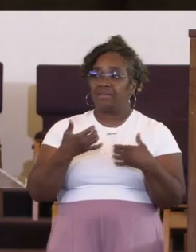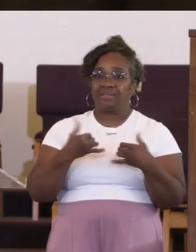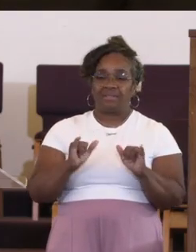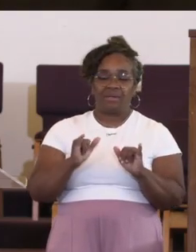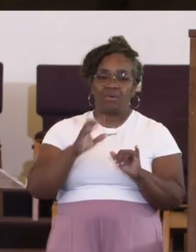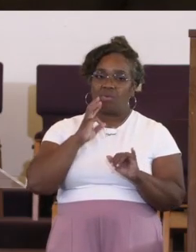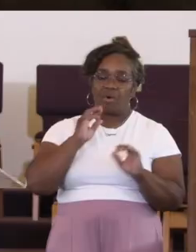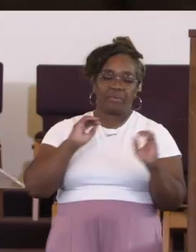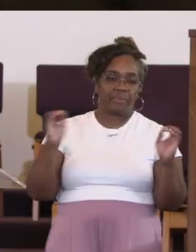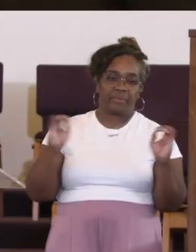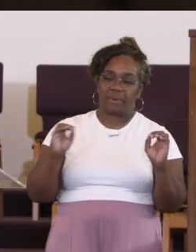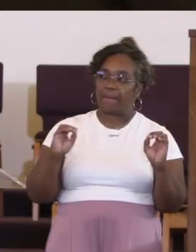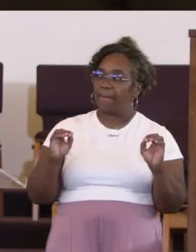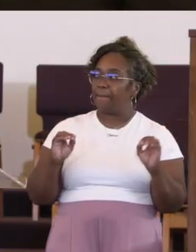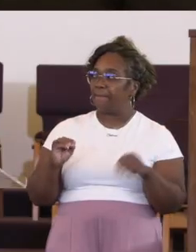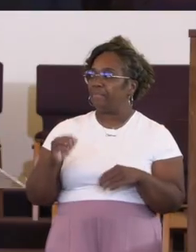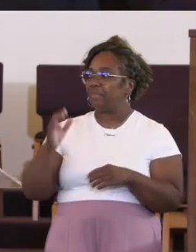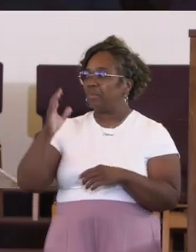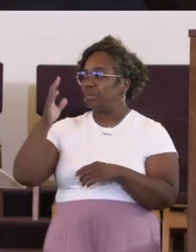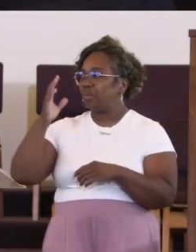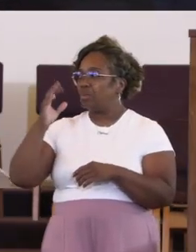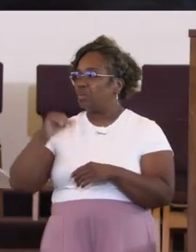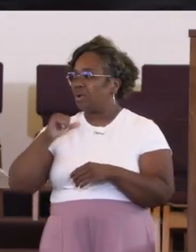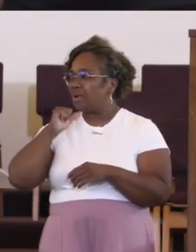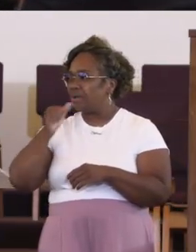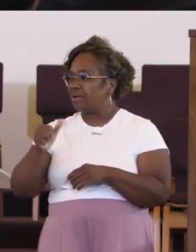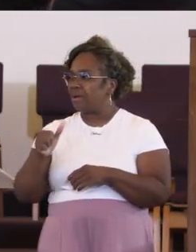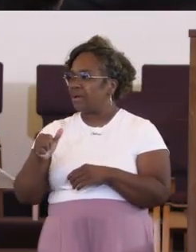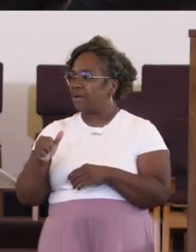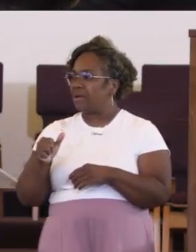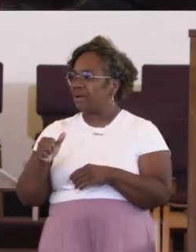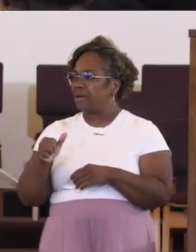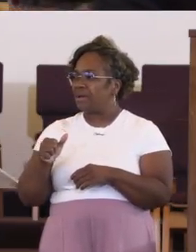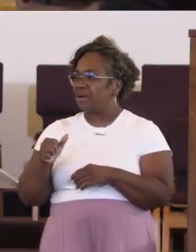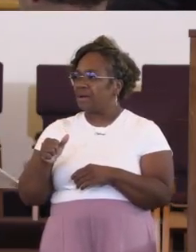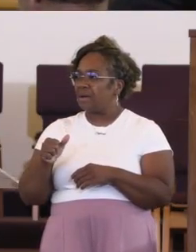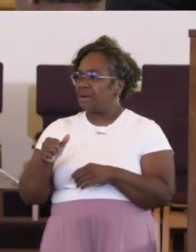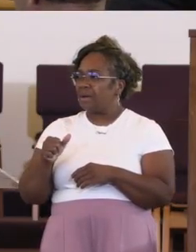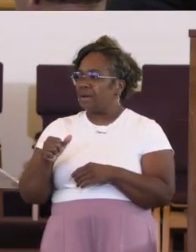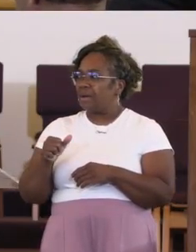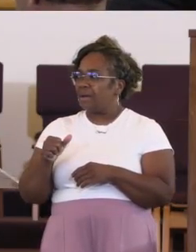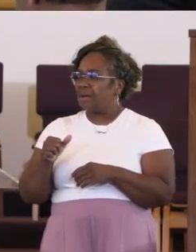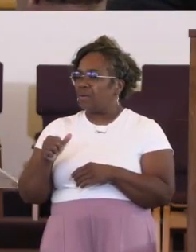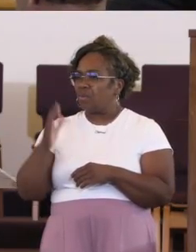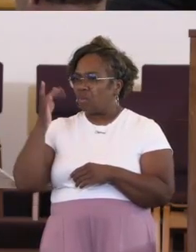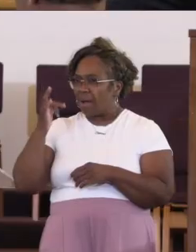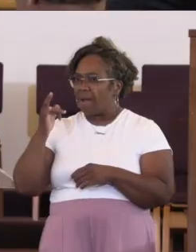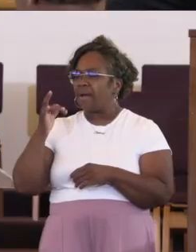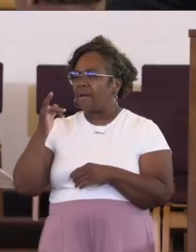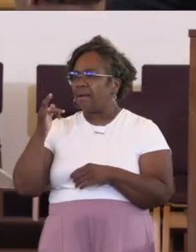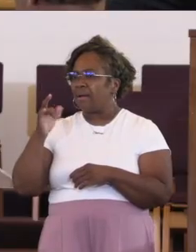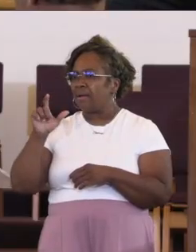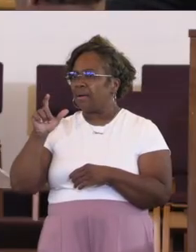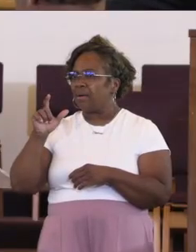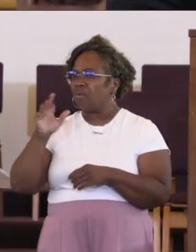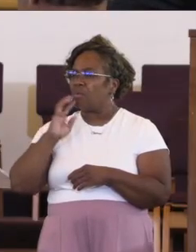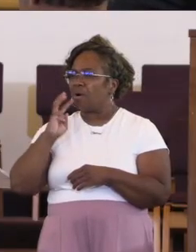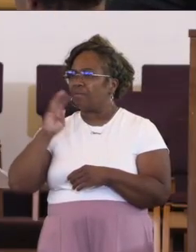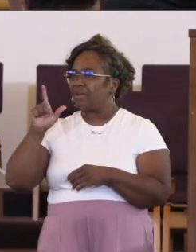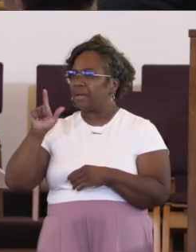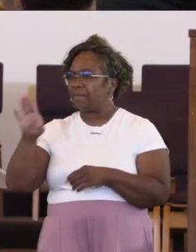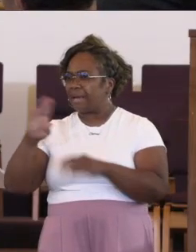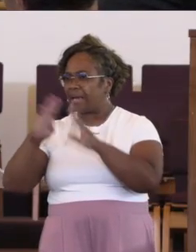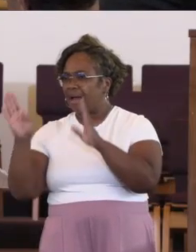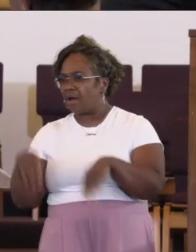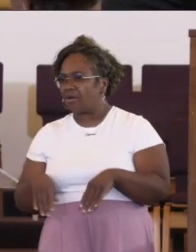my Hang on. wait, Why would we run water to a land bank house? because I purchased the Oh, house. it's your house. It's not a land purchased bank it.